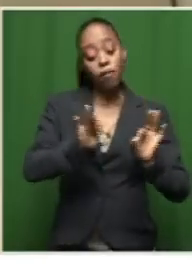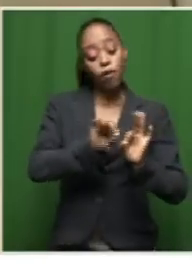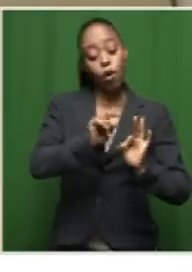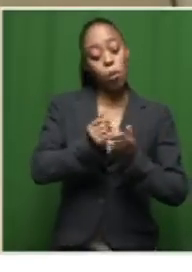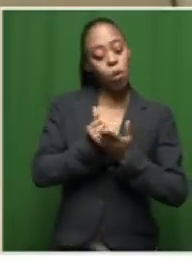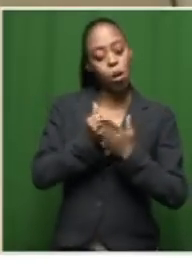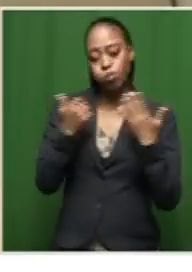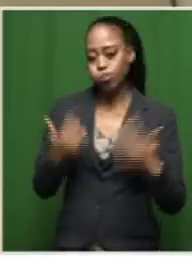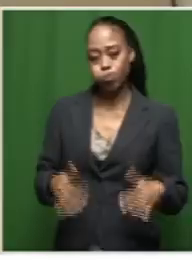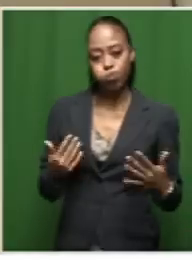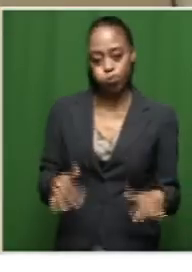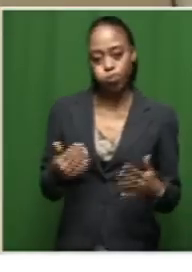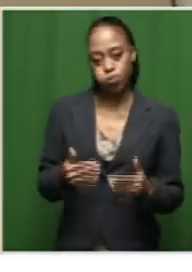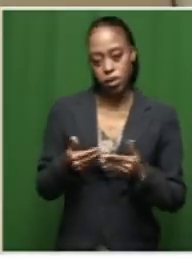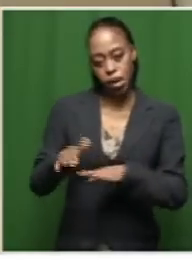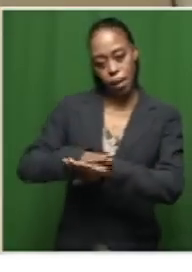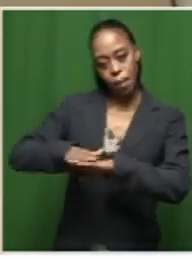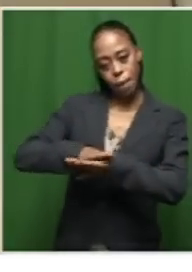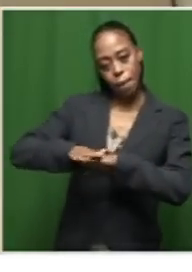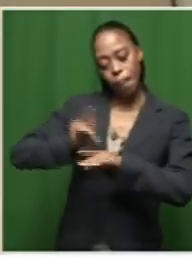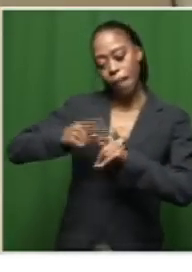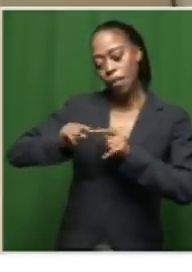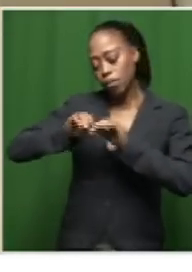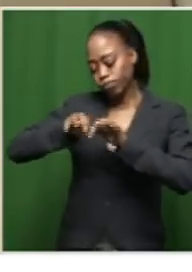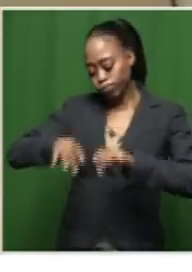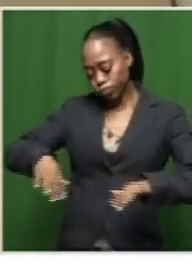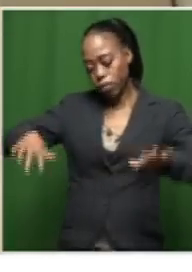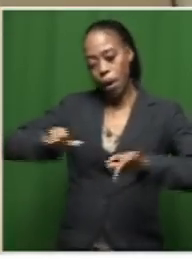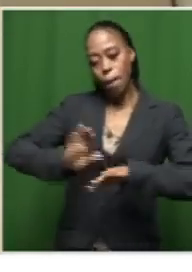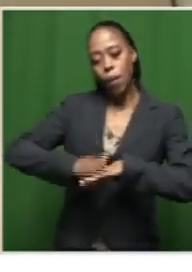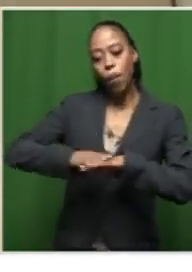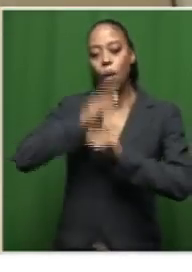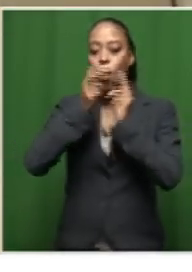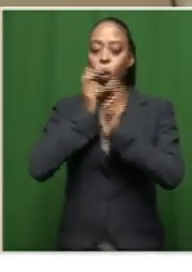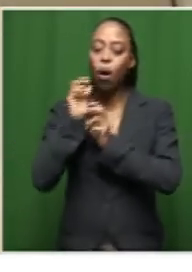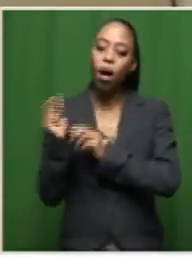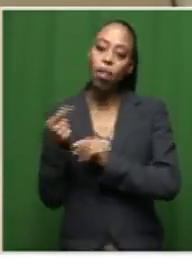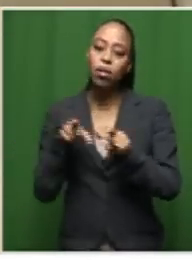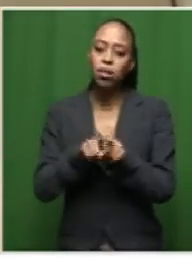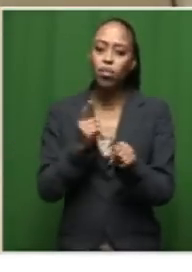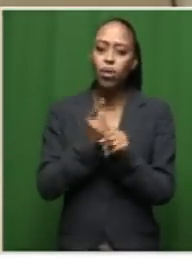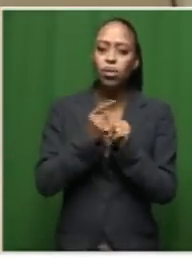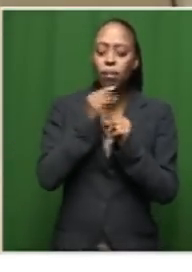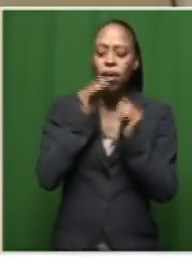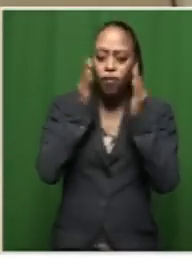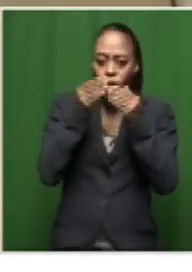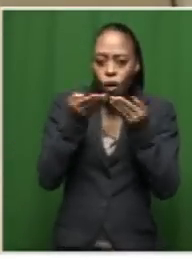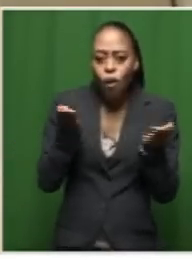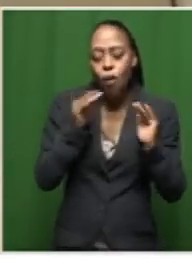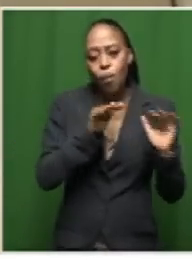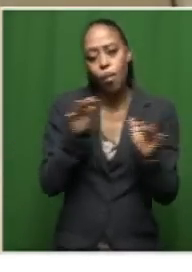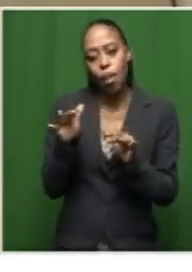form the basis of where they start, and then they branch it out. They go and they've got to go and look into everybody. If you